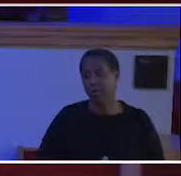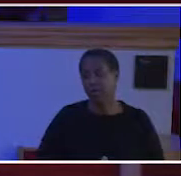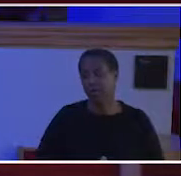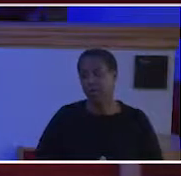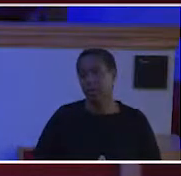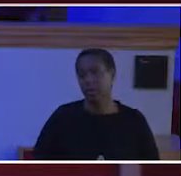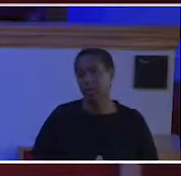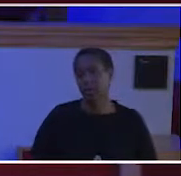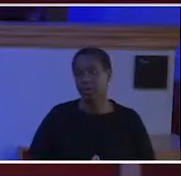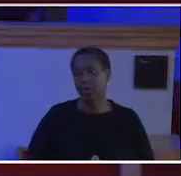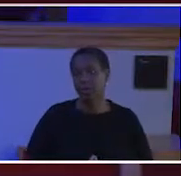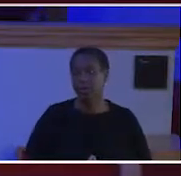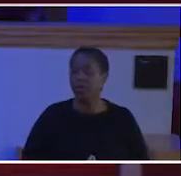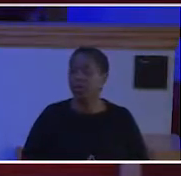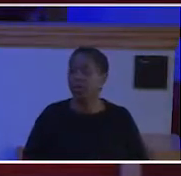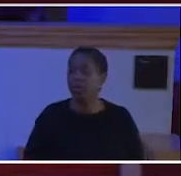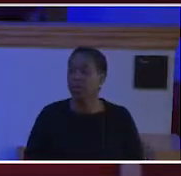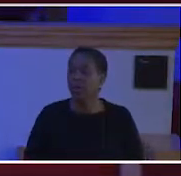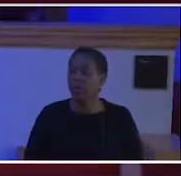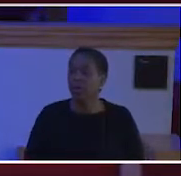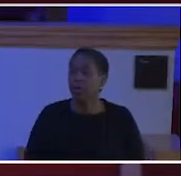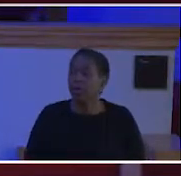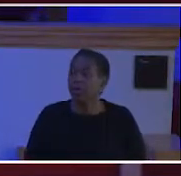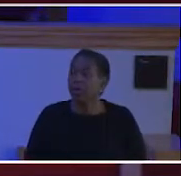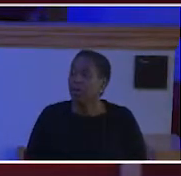Make a difference.